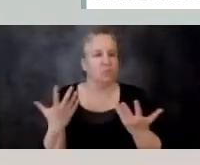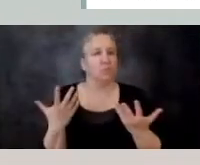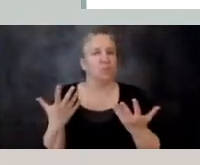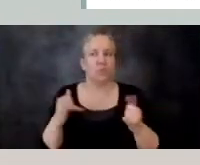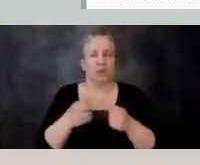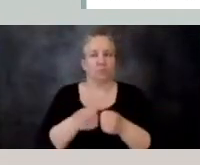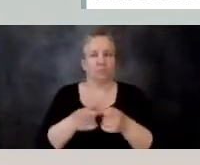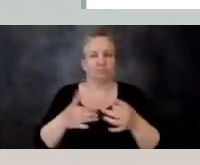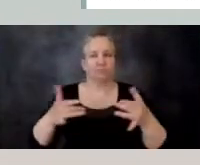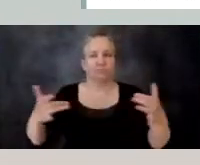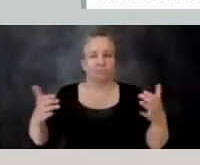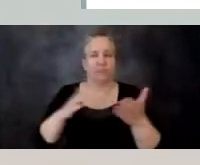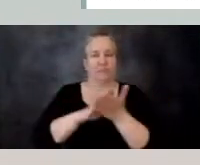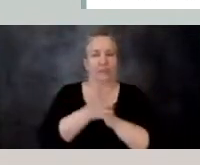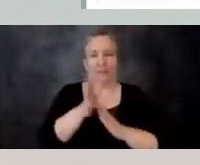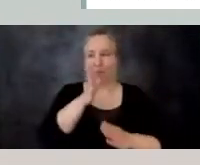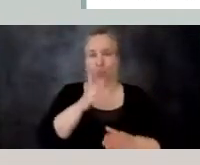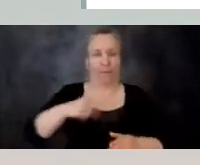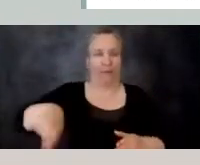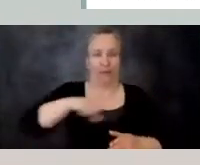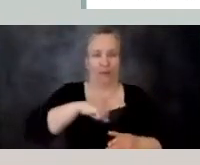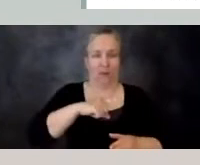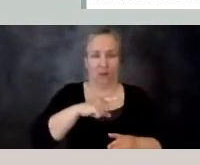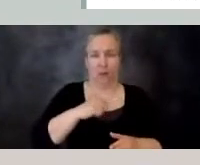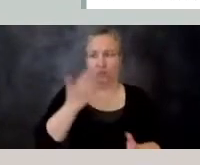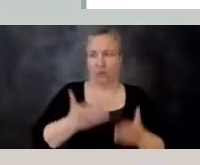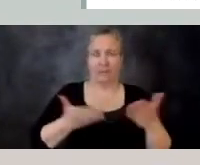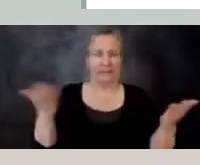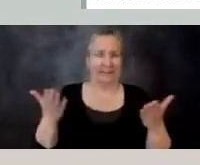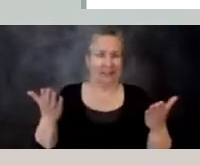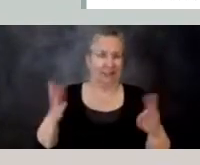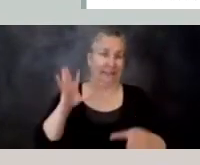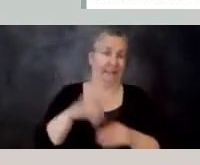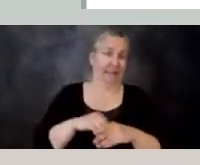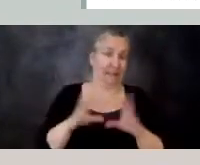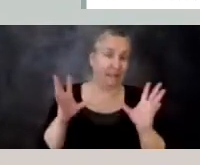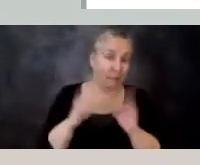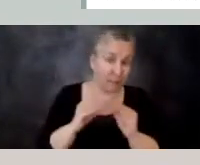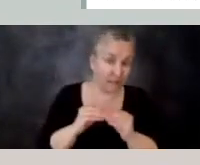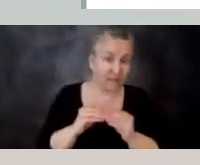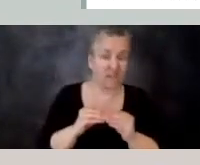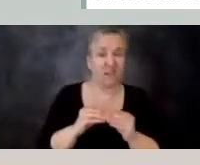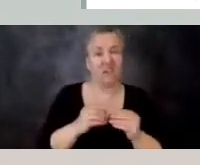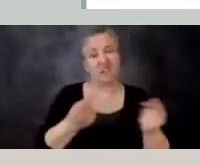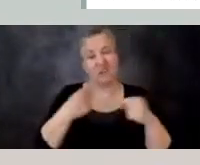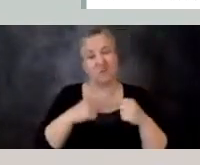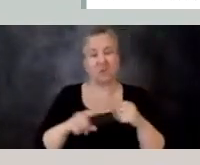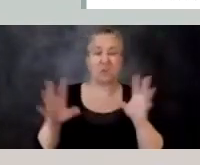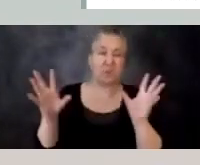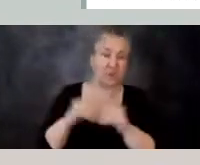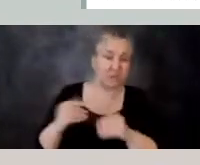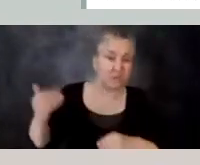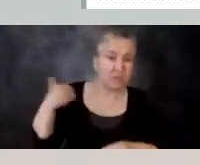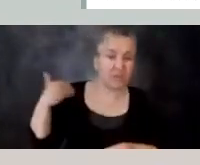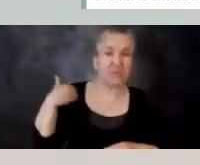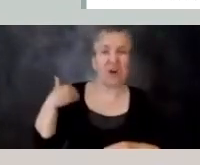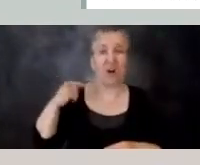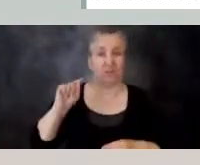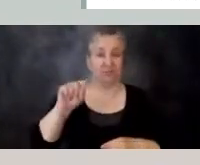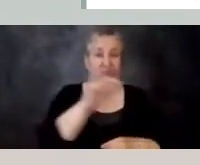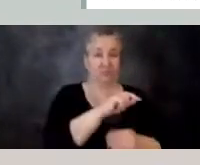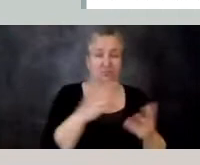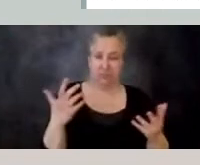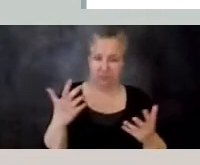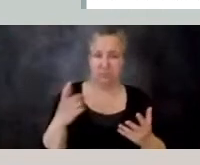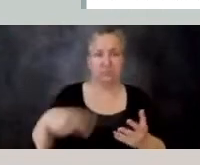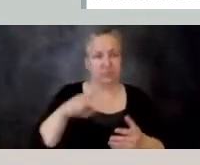and became the women that are probably in this meeting here today or have been at retreat or conferences in the past that